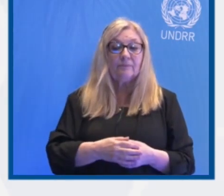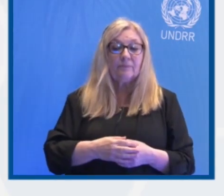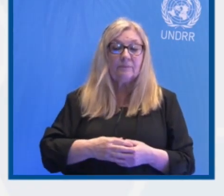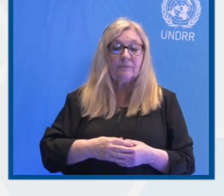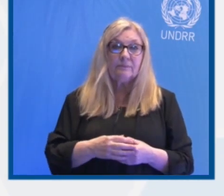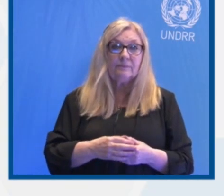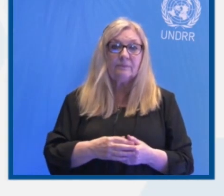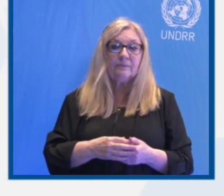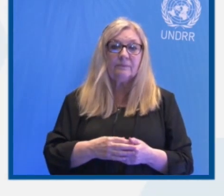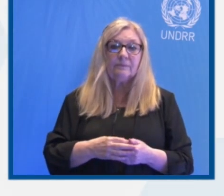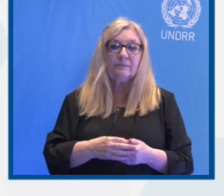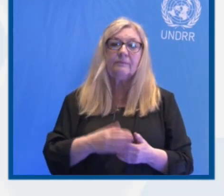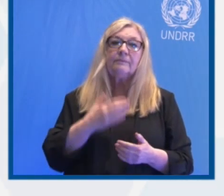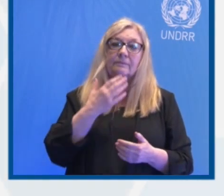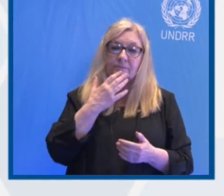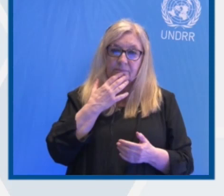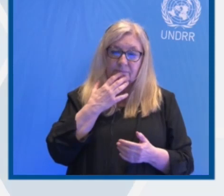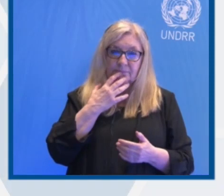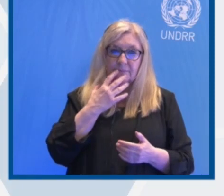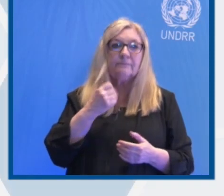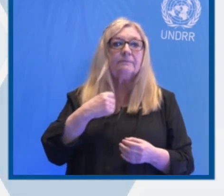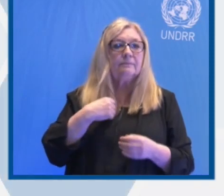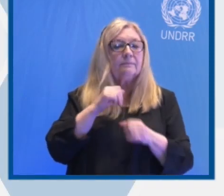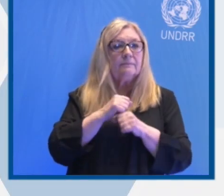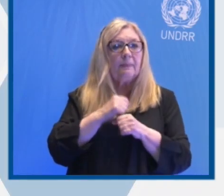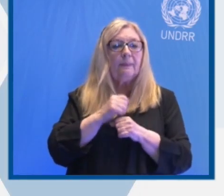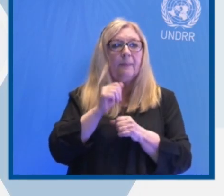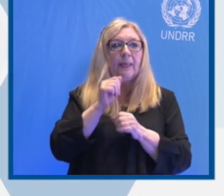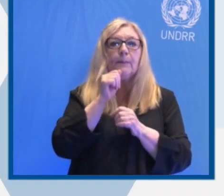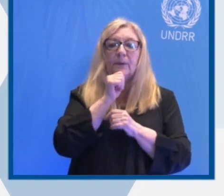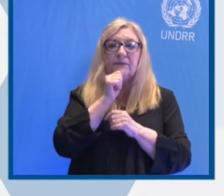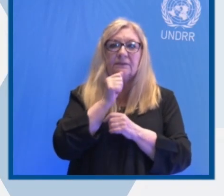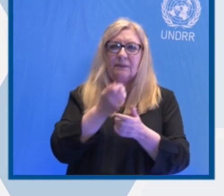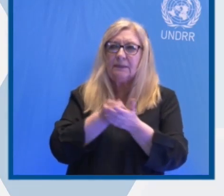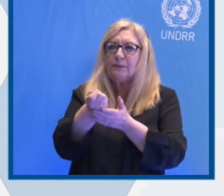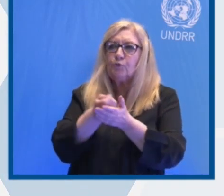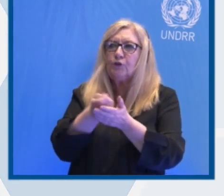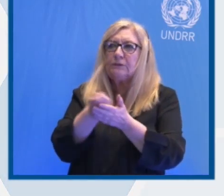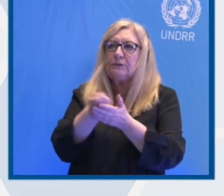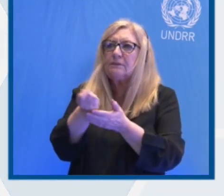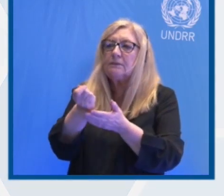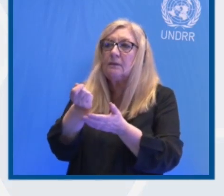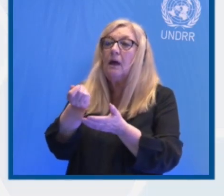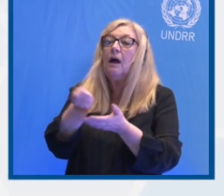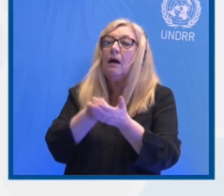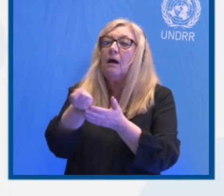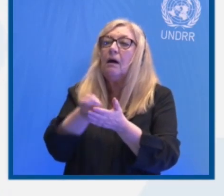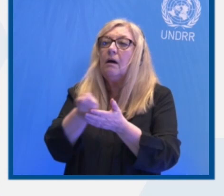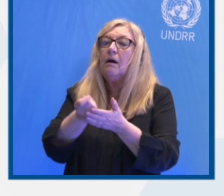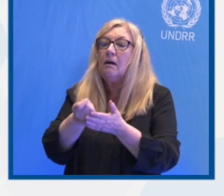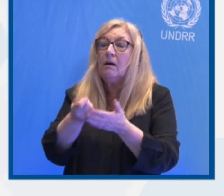from the private sector, from the insurance industry, actually, financial services more broadly, and from the